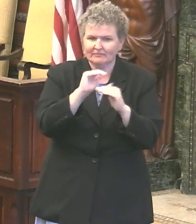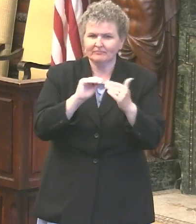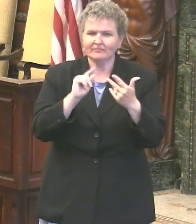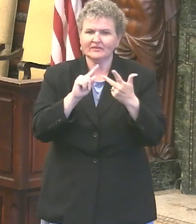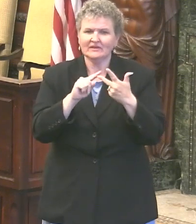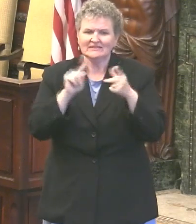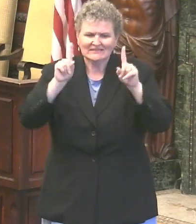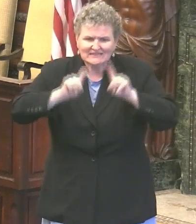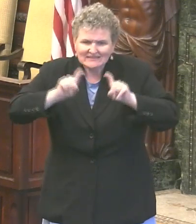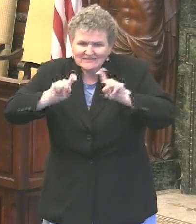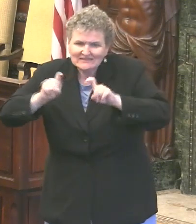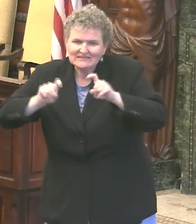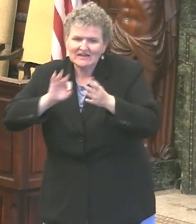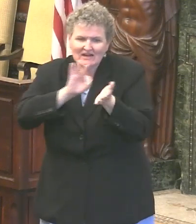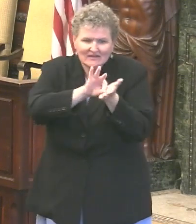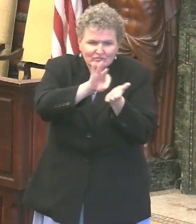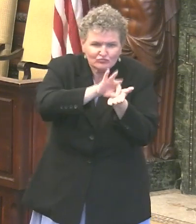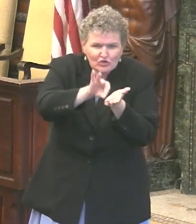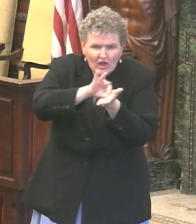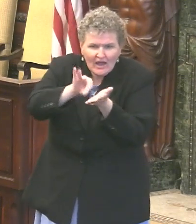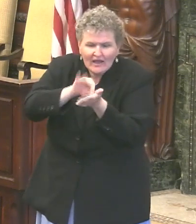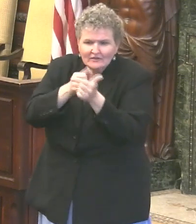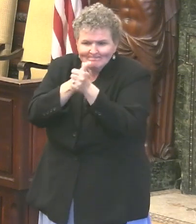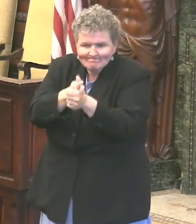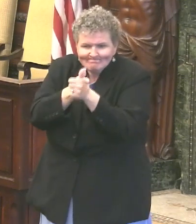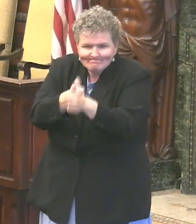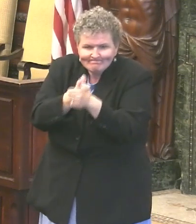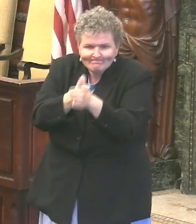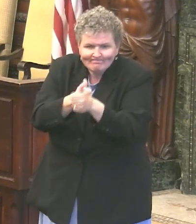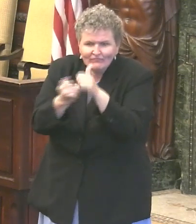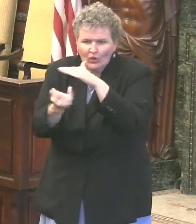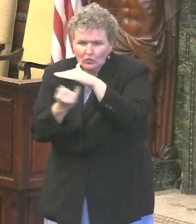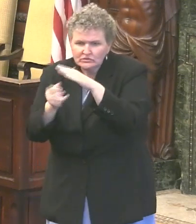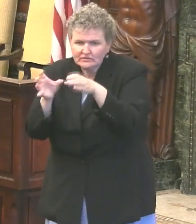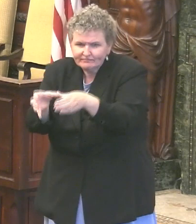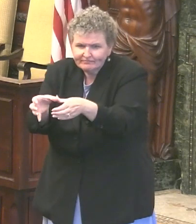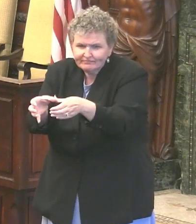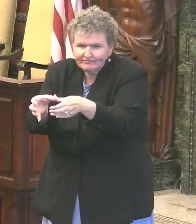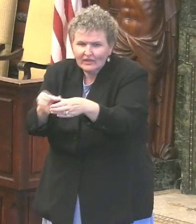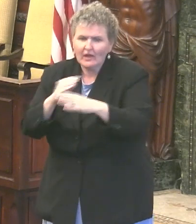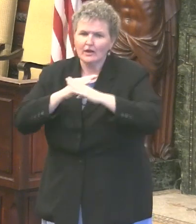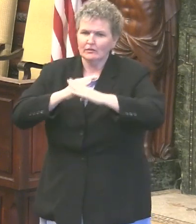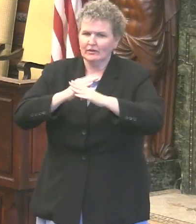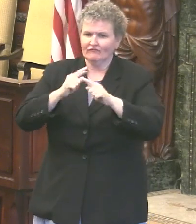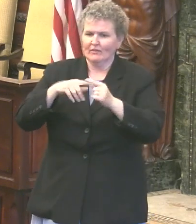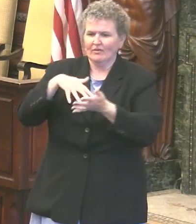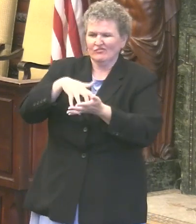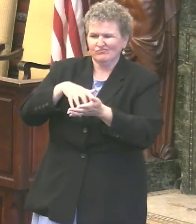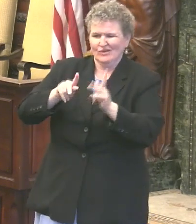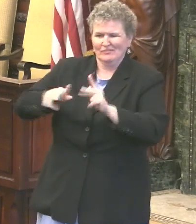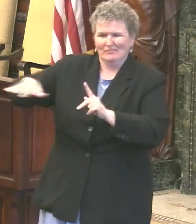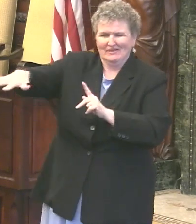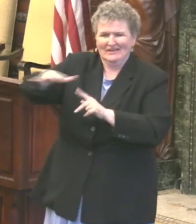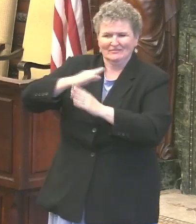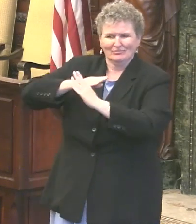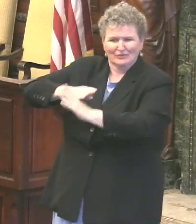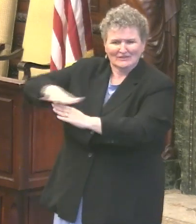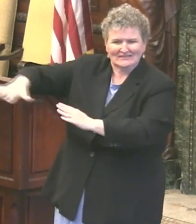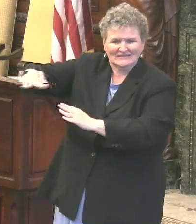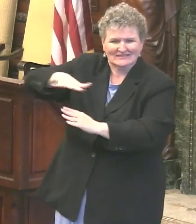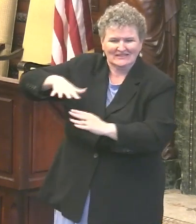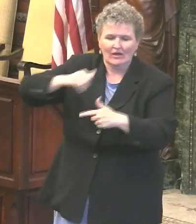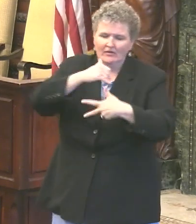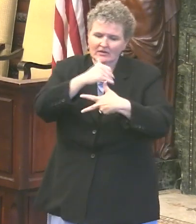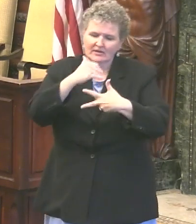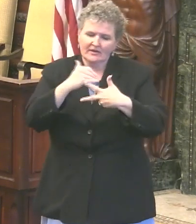tracing, isolation, and quarantine, and then protecting vulnerable populations. That is trying to protect those people who are most likely to get a severe